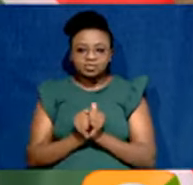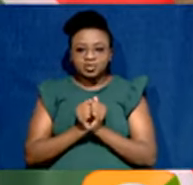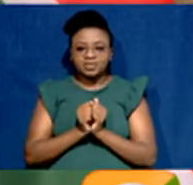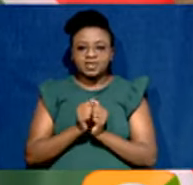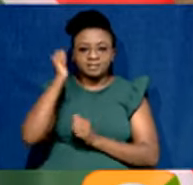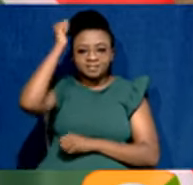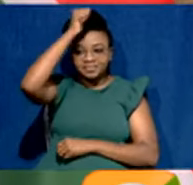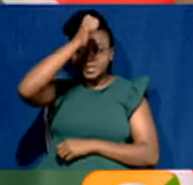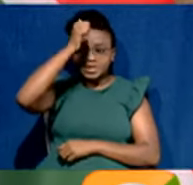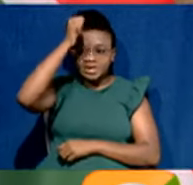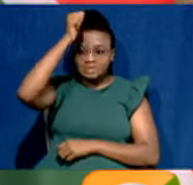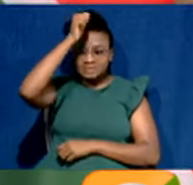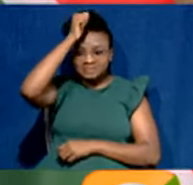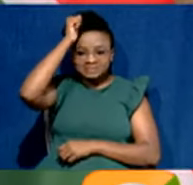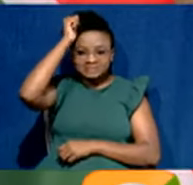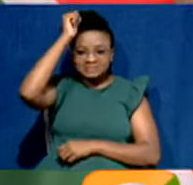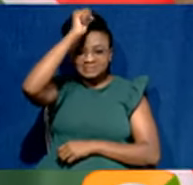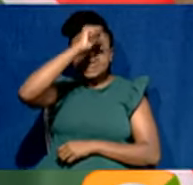Saudi,